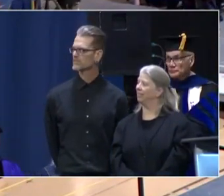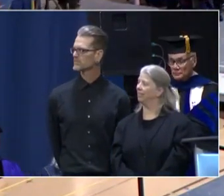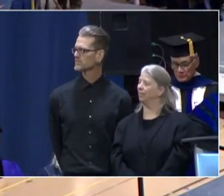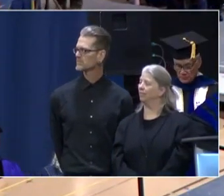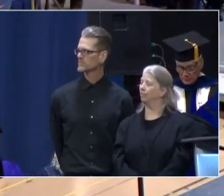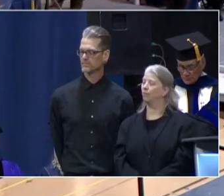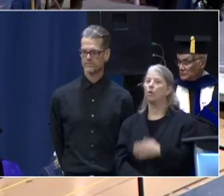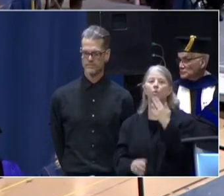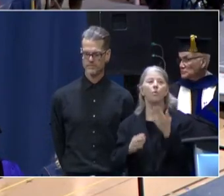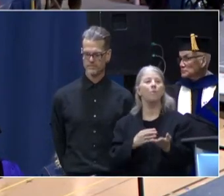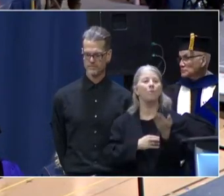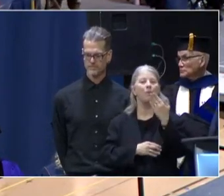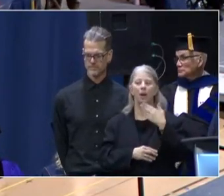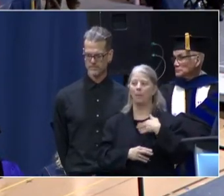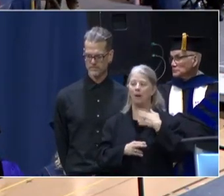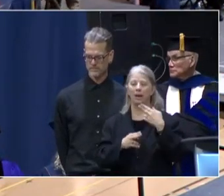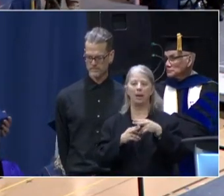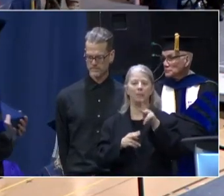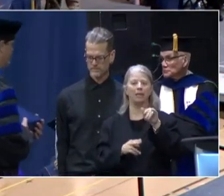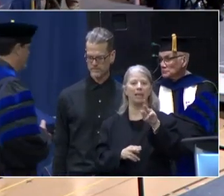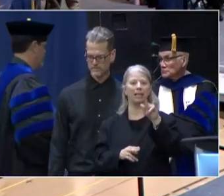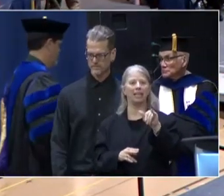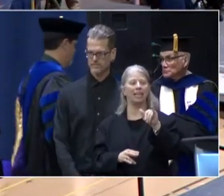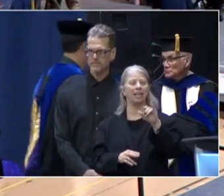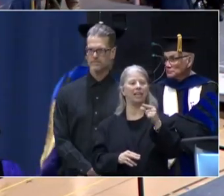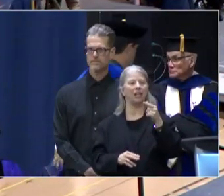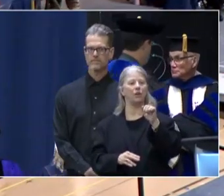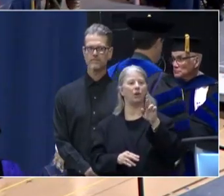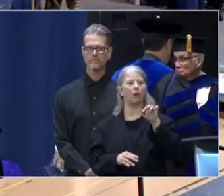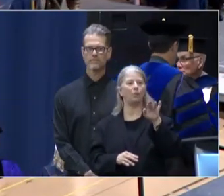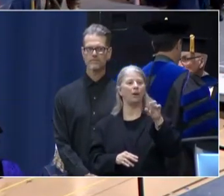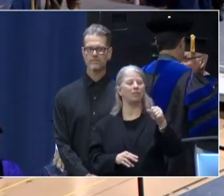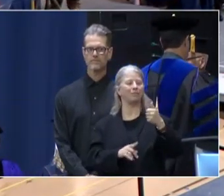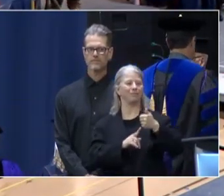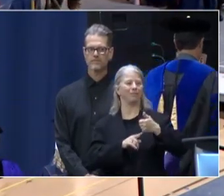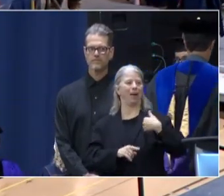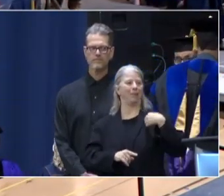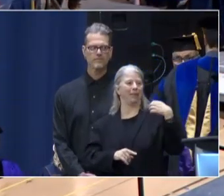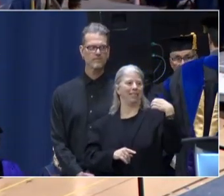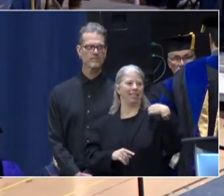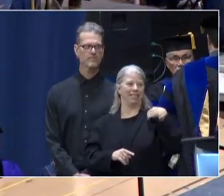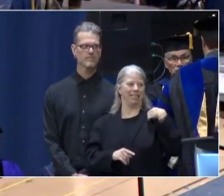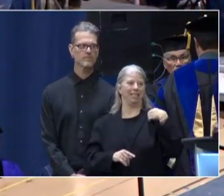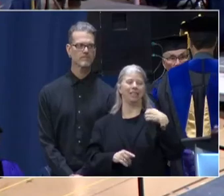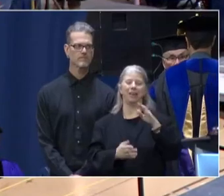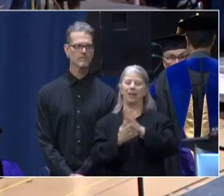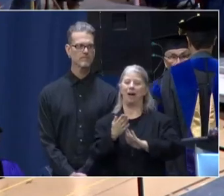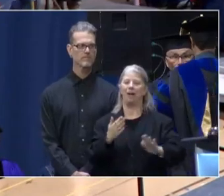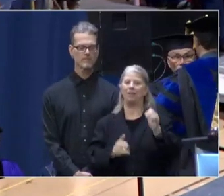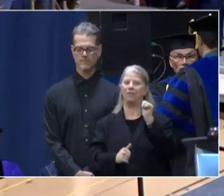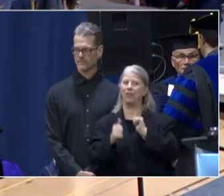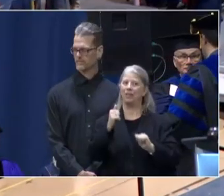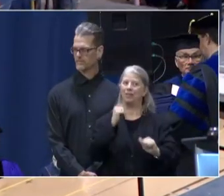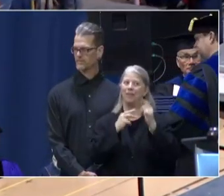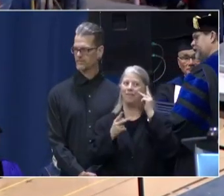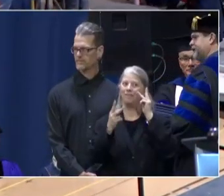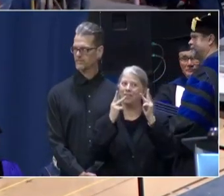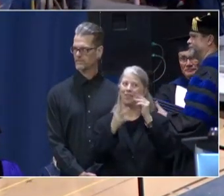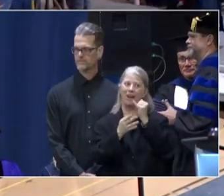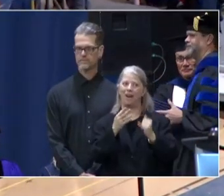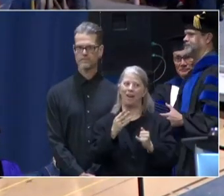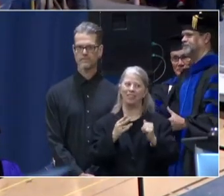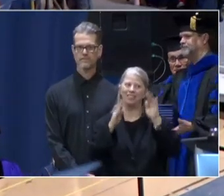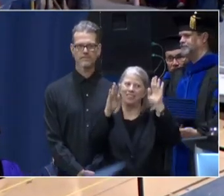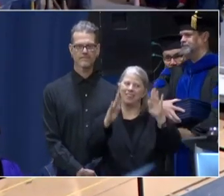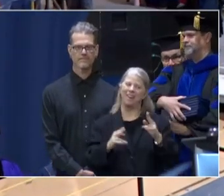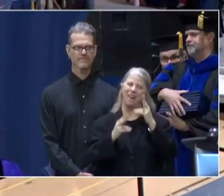Good morning. My name is Kiki Gilderhus. I'm interim dean of the College of Performing and Visual Arts. Go Super Artistic and